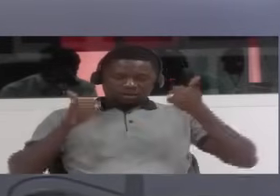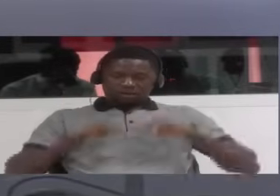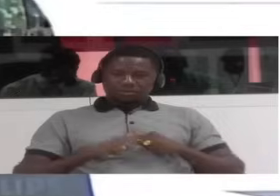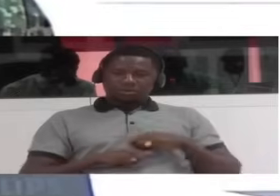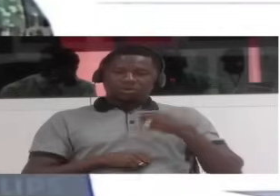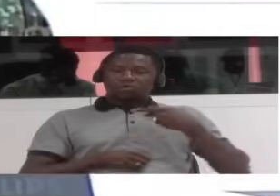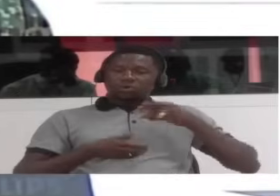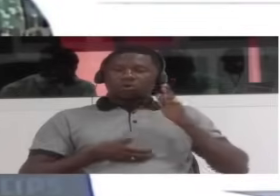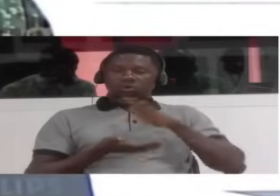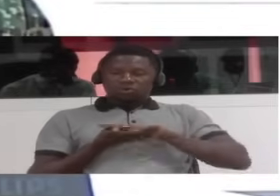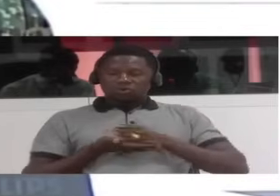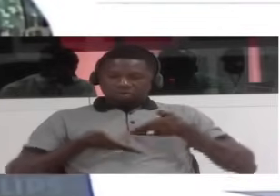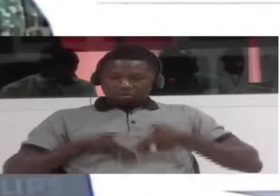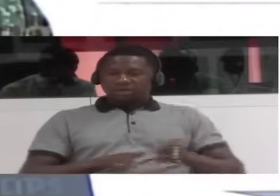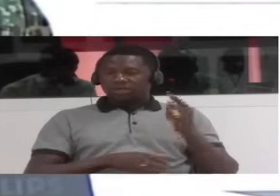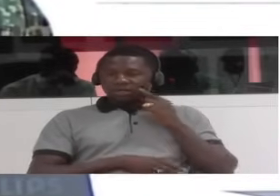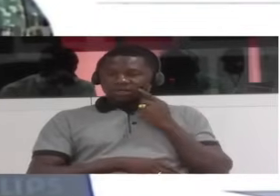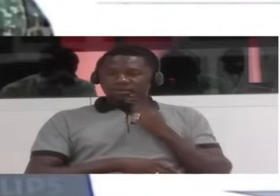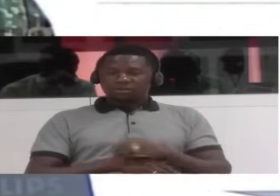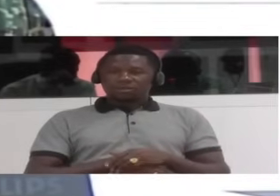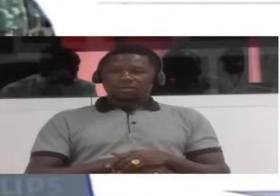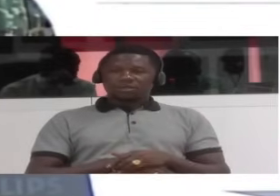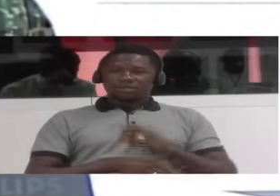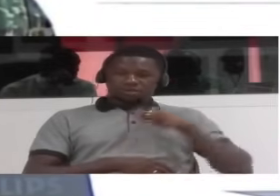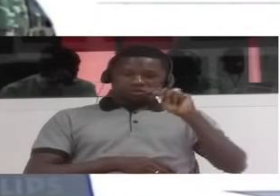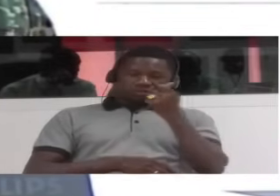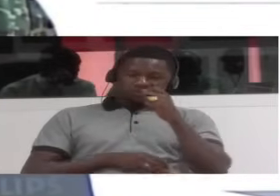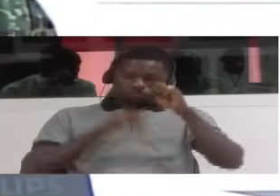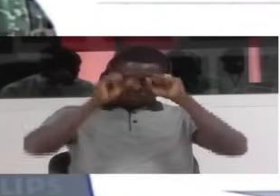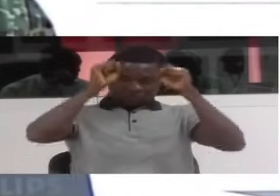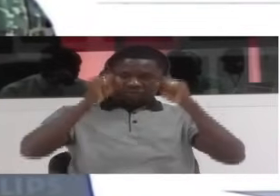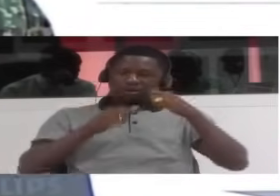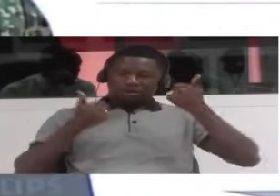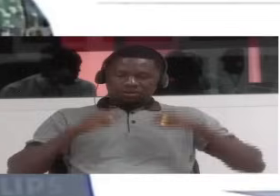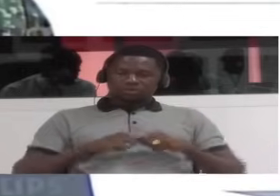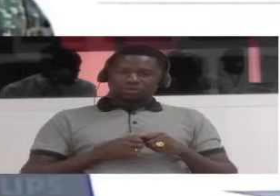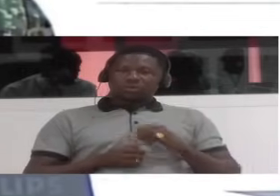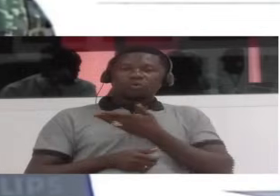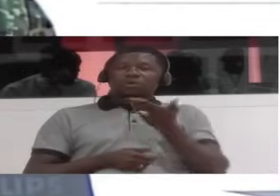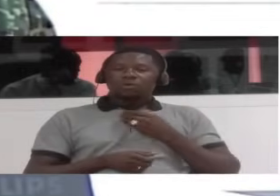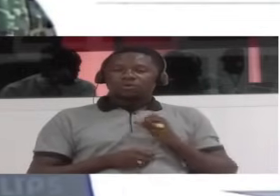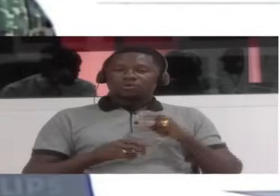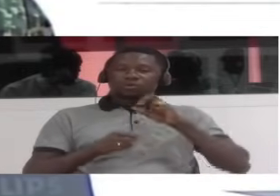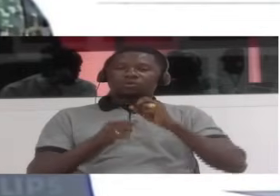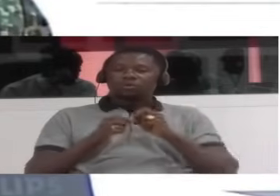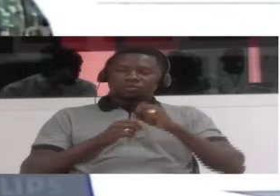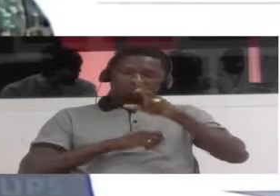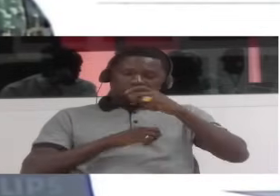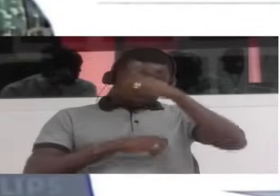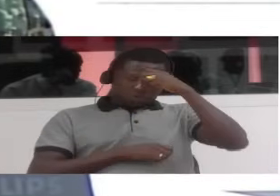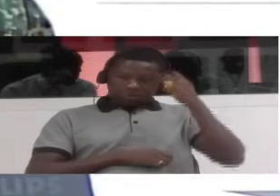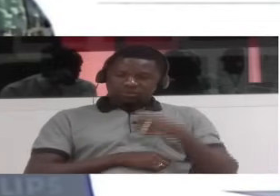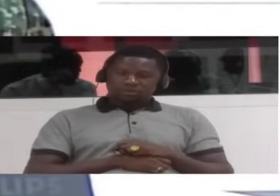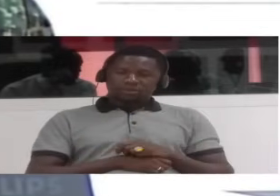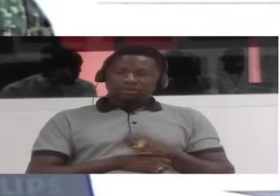into being. Yes. And where were you deployed after that? At the State Guard. Okay. So for